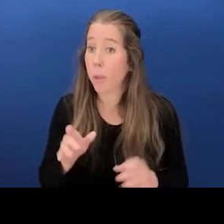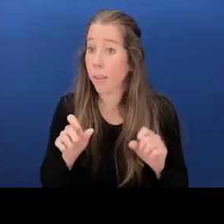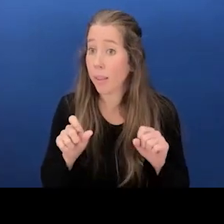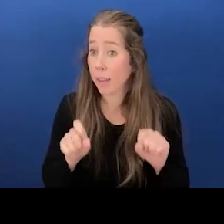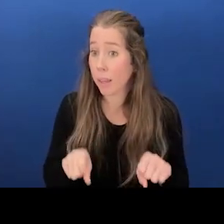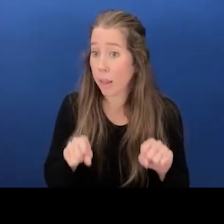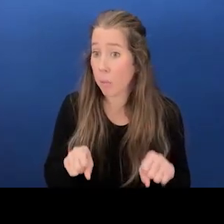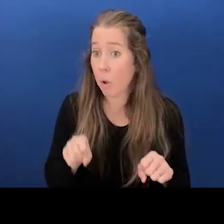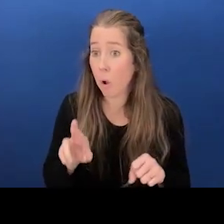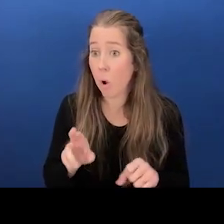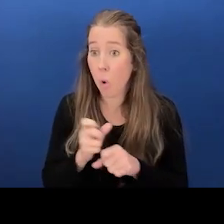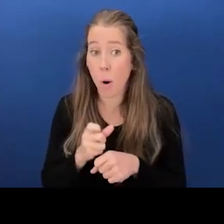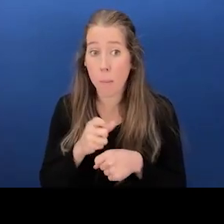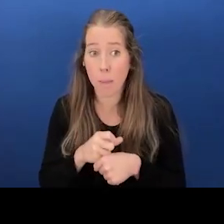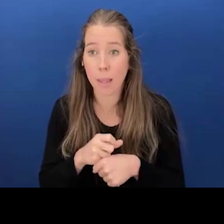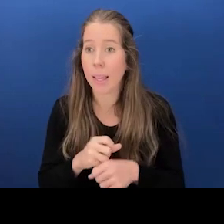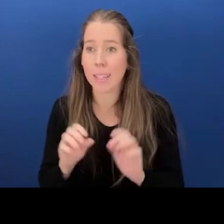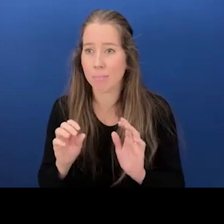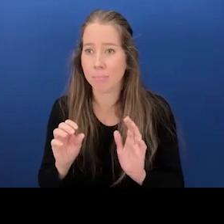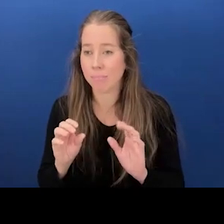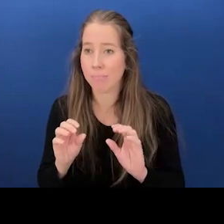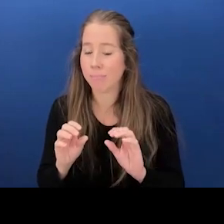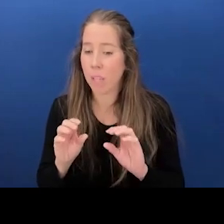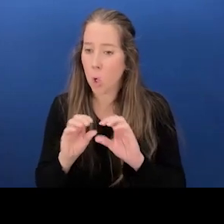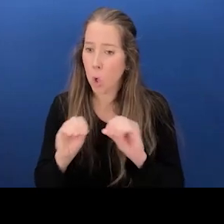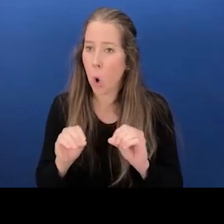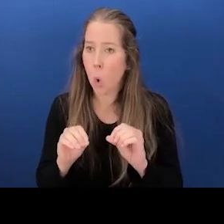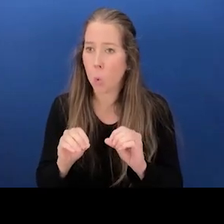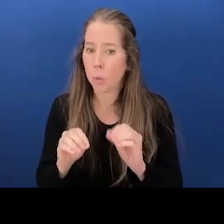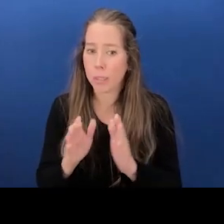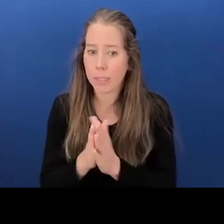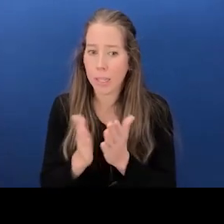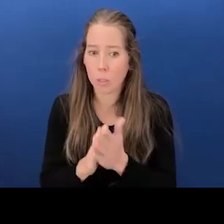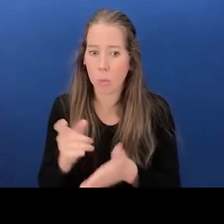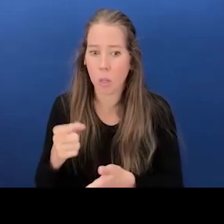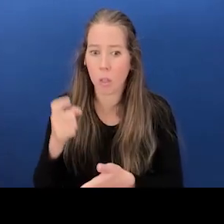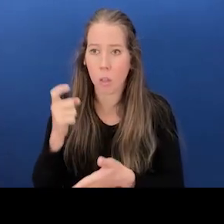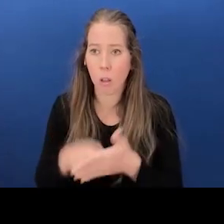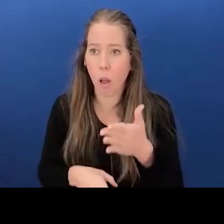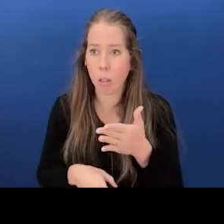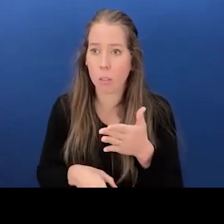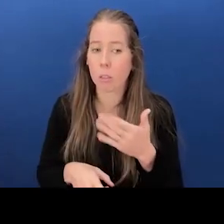make a zero textbook cost classroom environment easier.